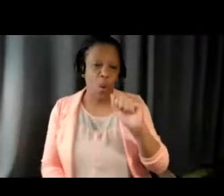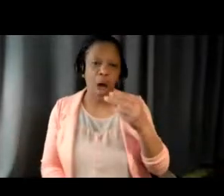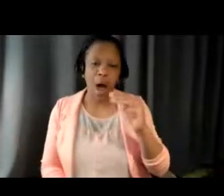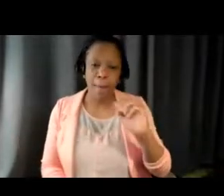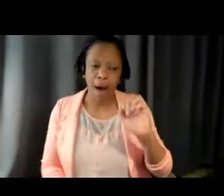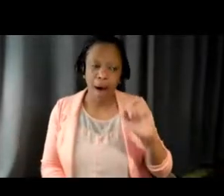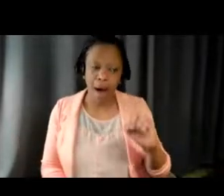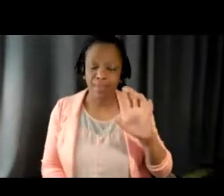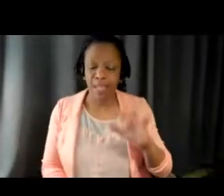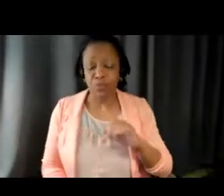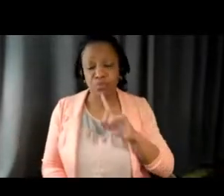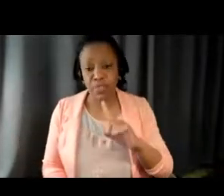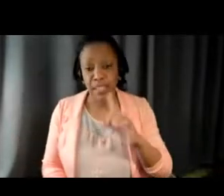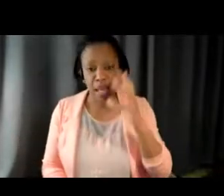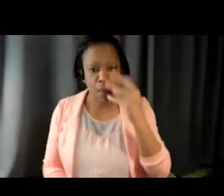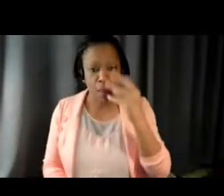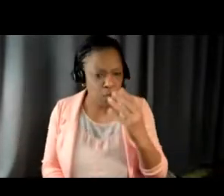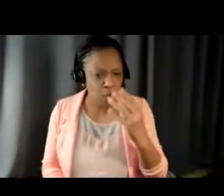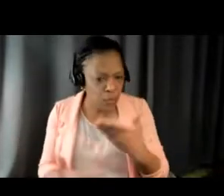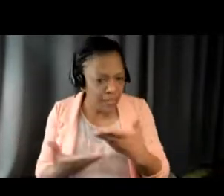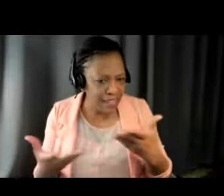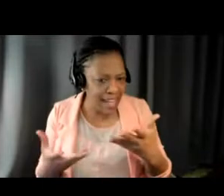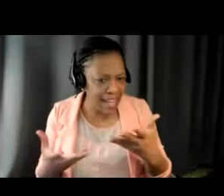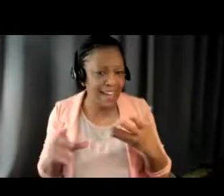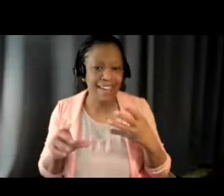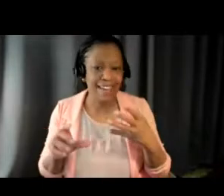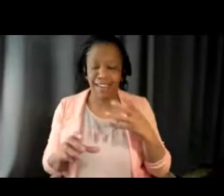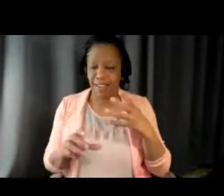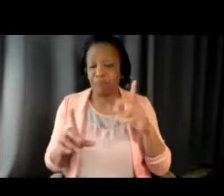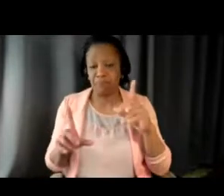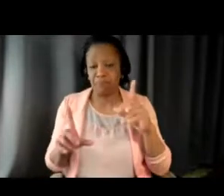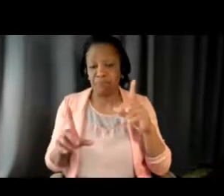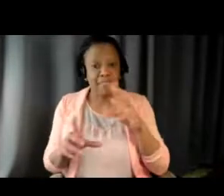So I love it. And I'm a part of it.